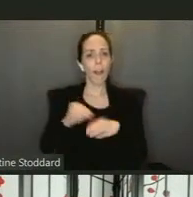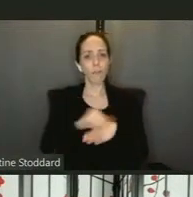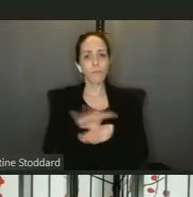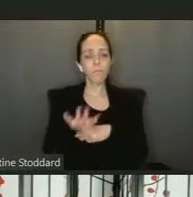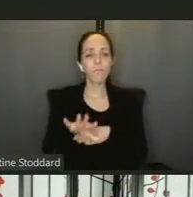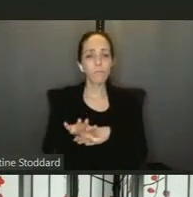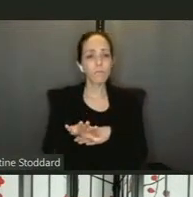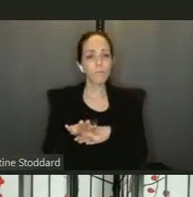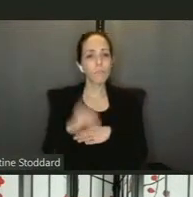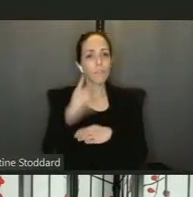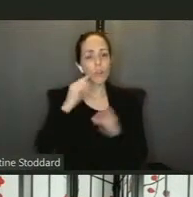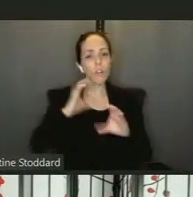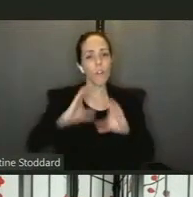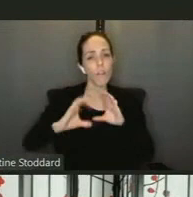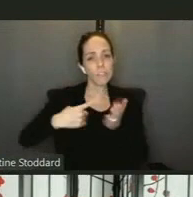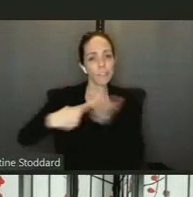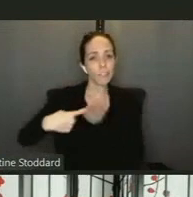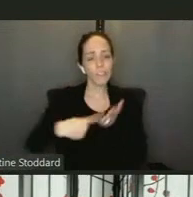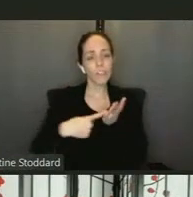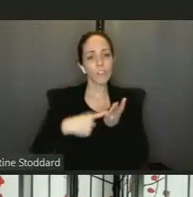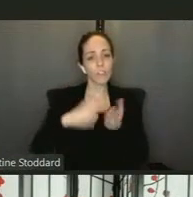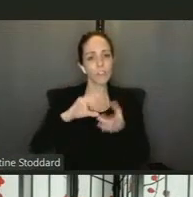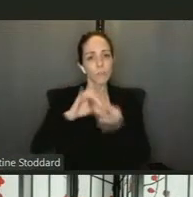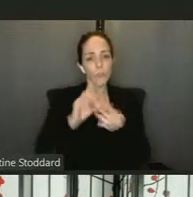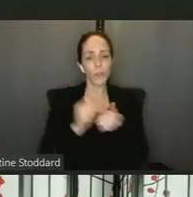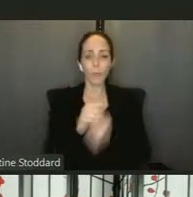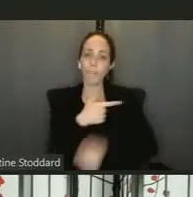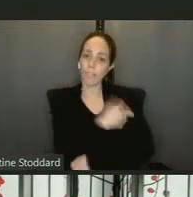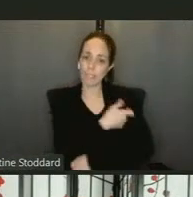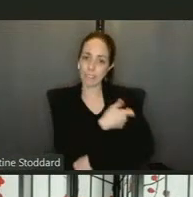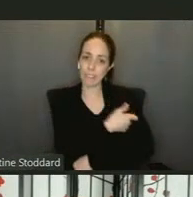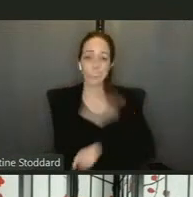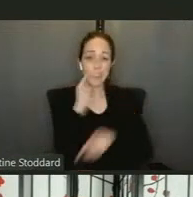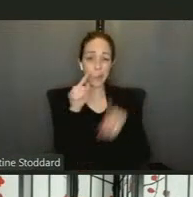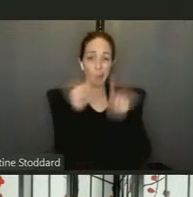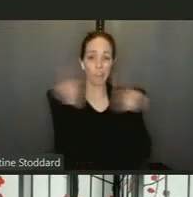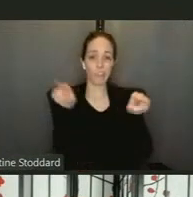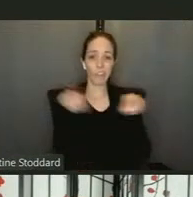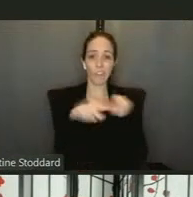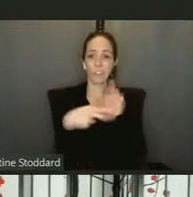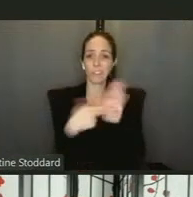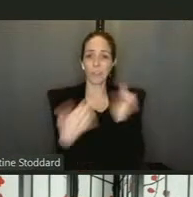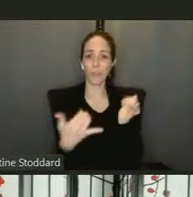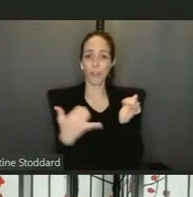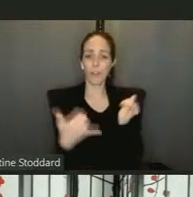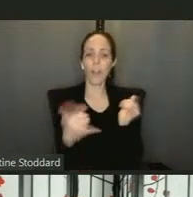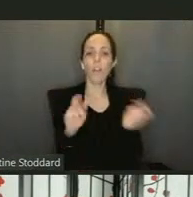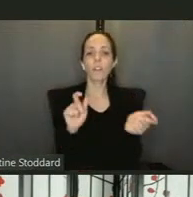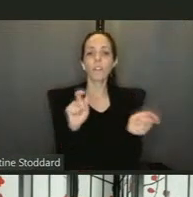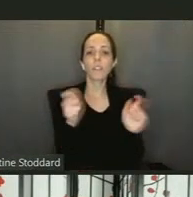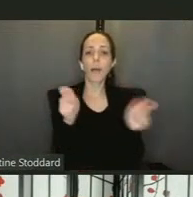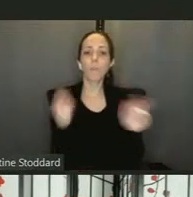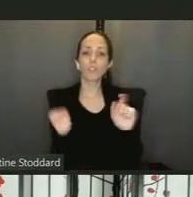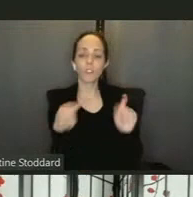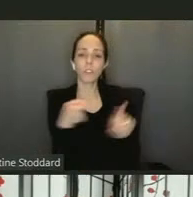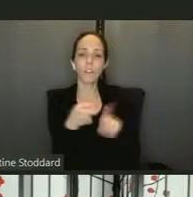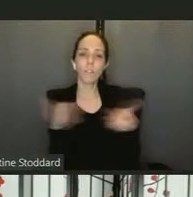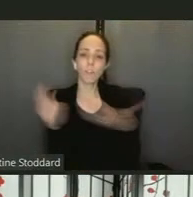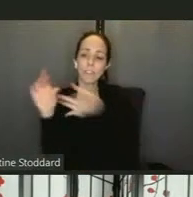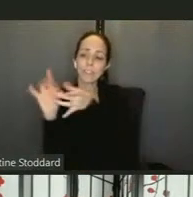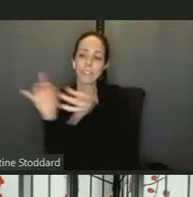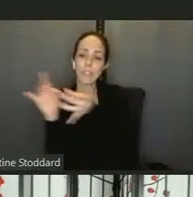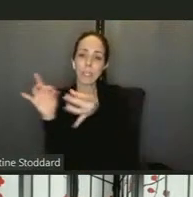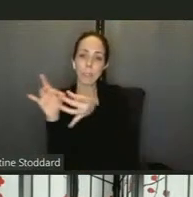campaign conversation and work. So what you're looking at is an adoption from a statement from our colleagues in